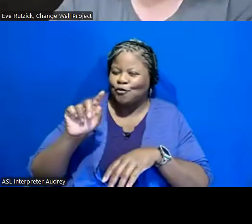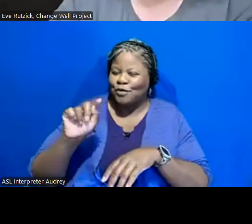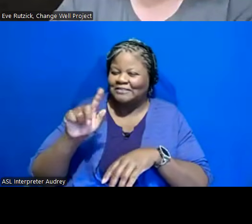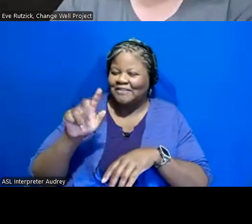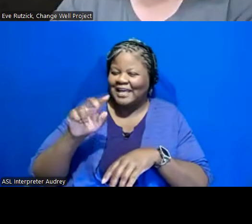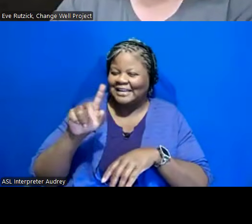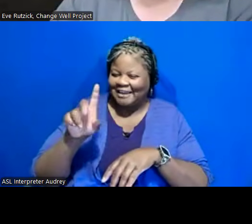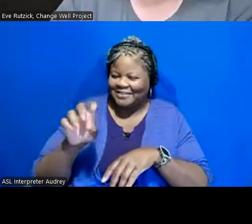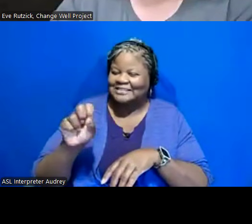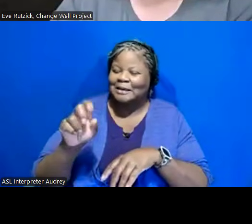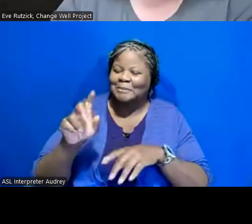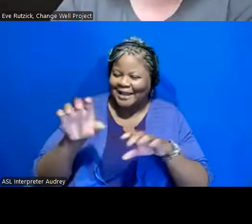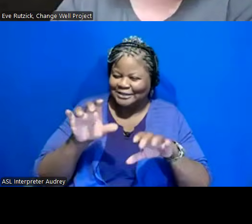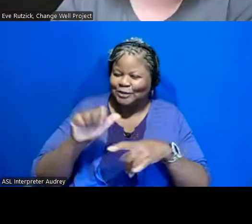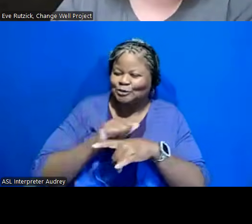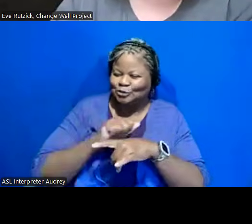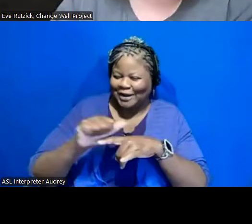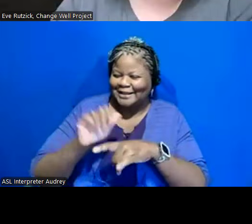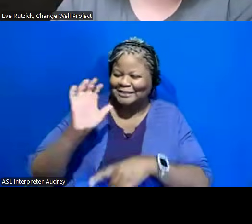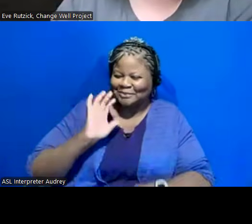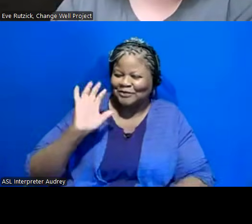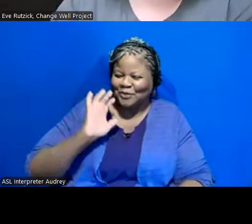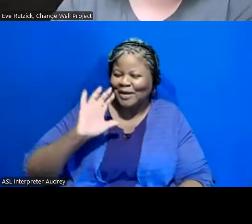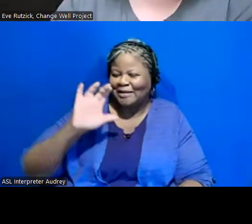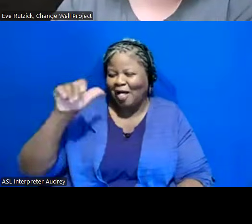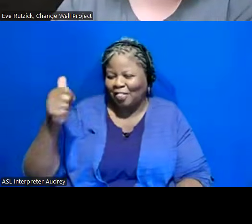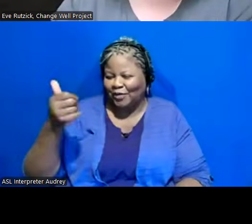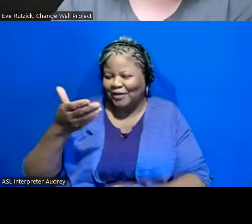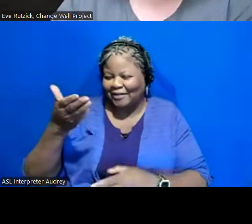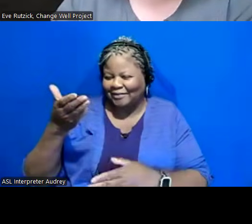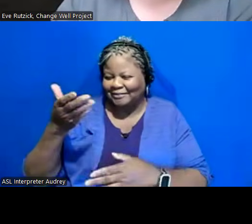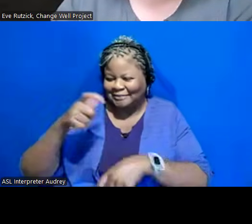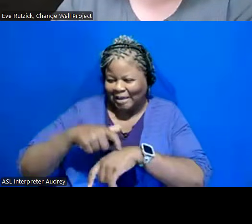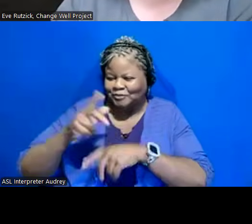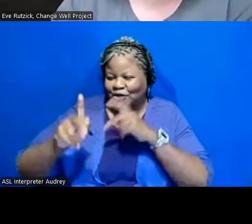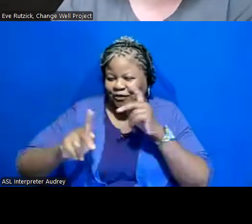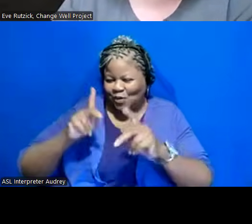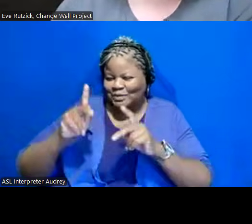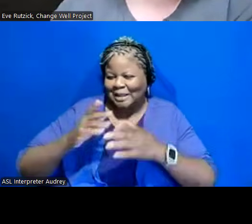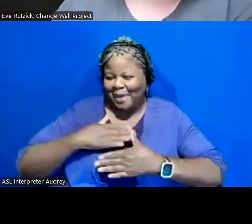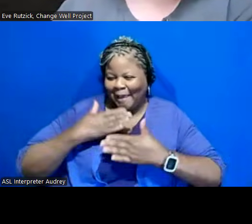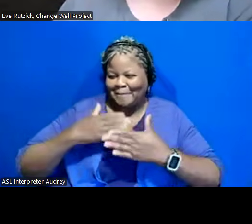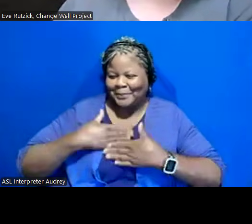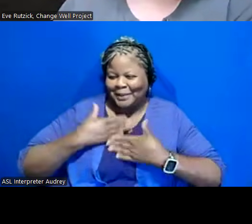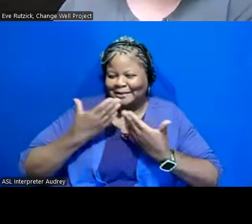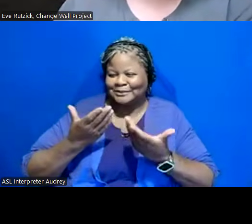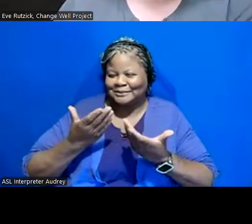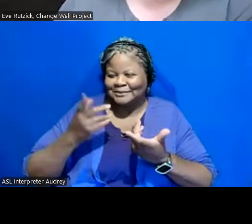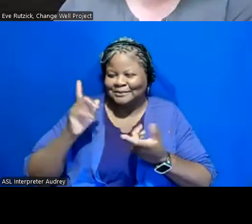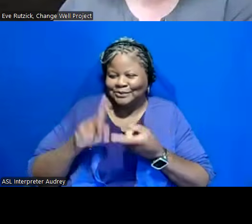have done those trainings um, in other venues for folks and I'm happy